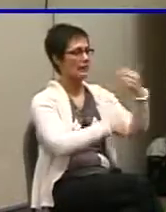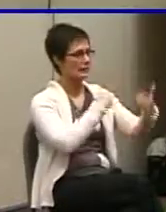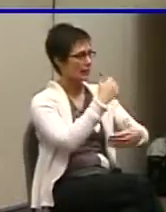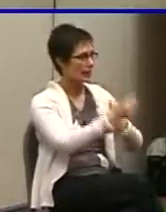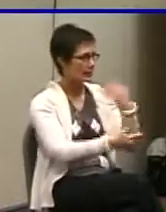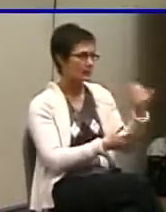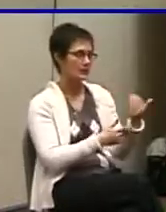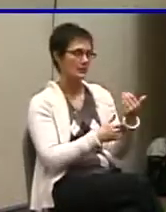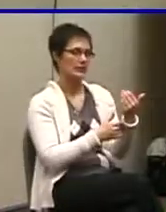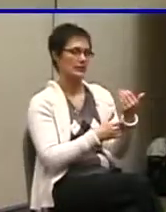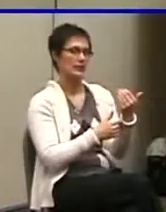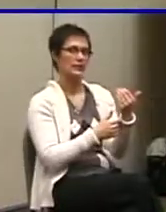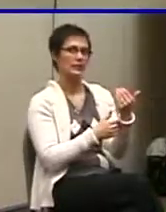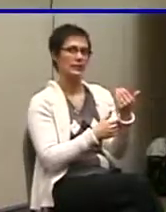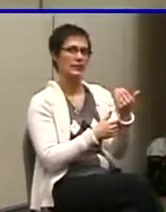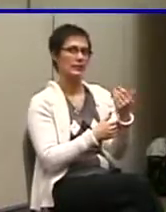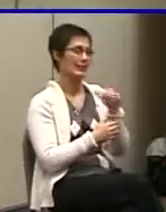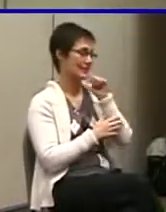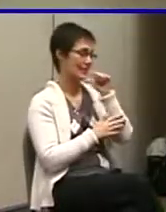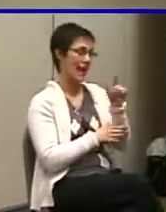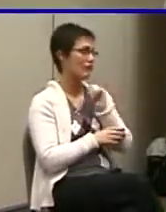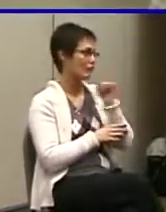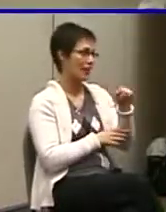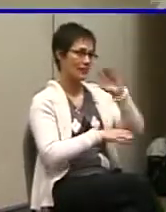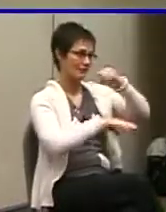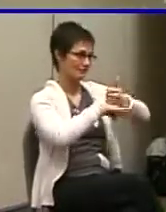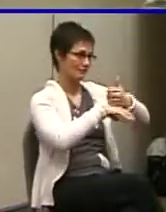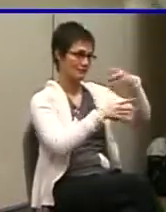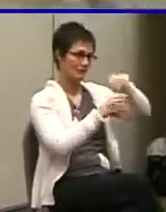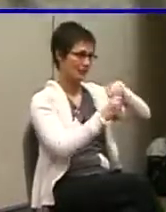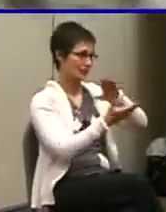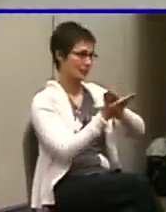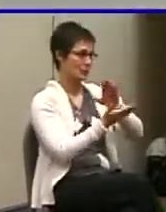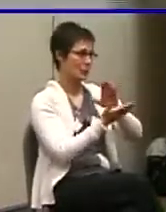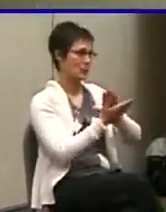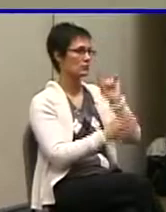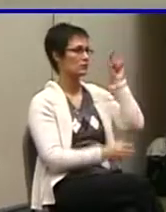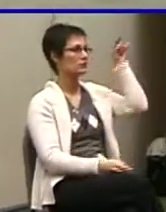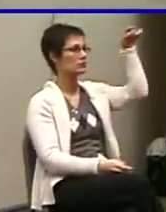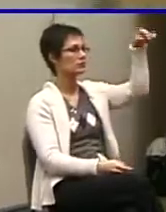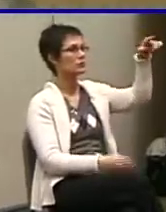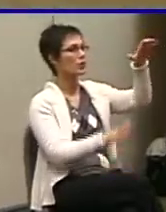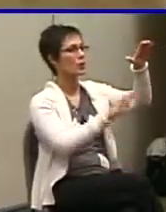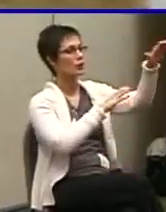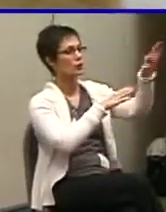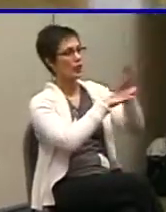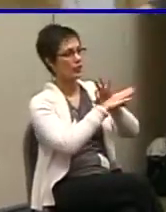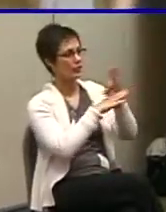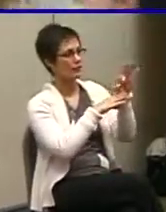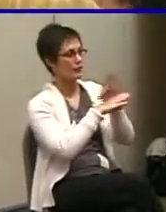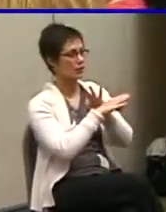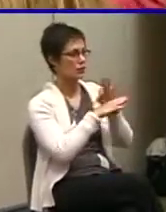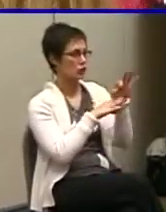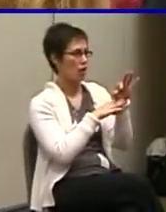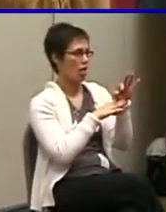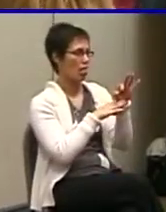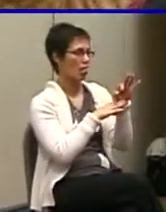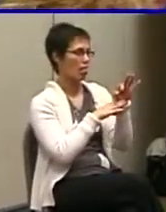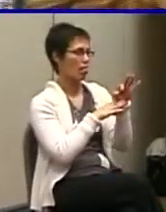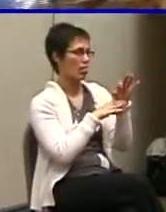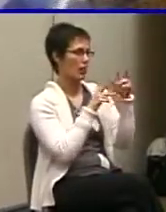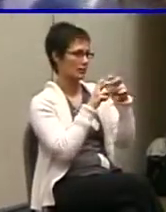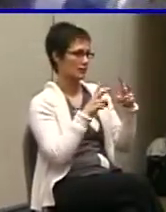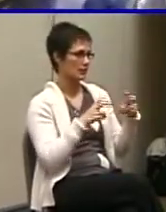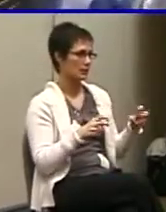aren't necessarily in place in schools. When you're doing your functional assessment as this hypothesis of behavioral function